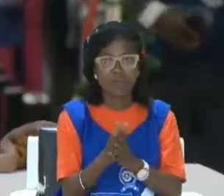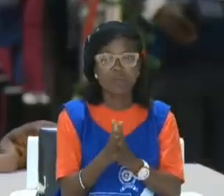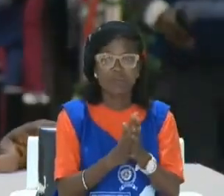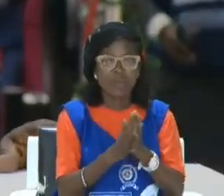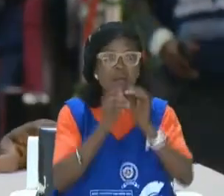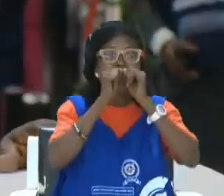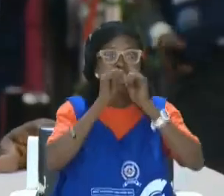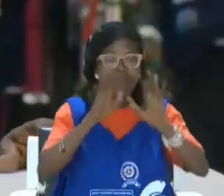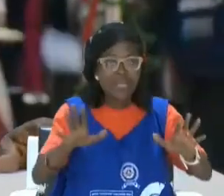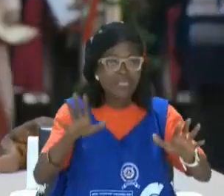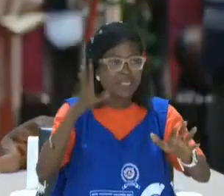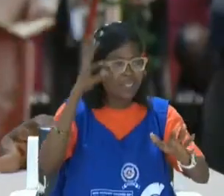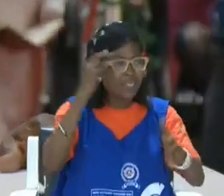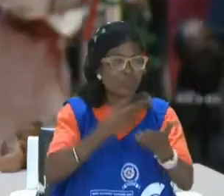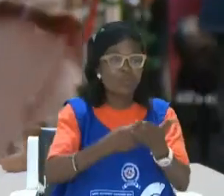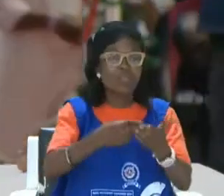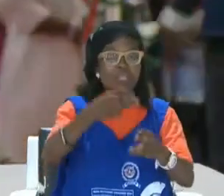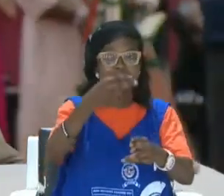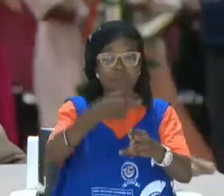blessing His holy name